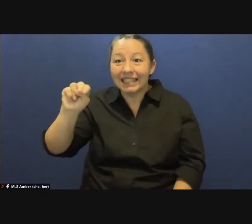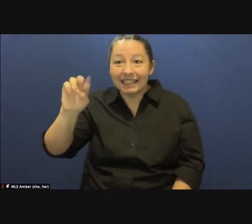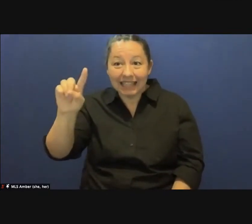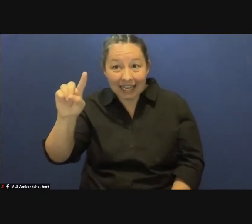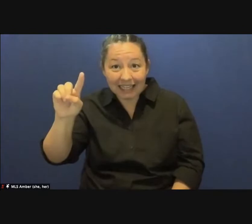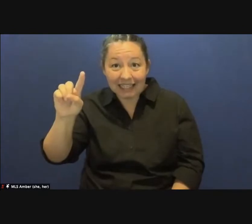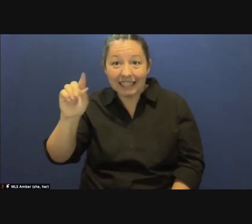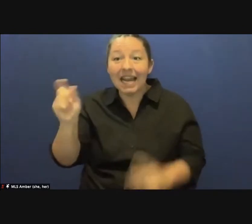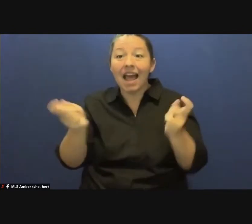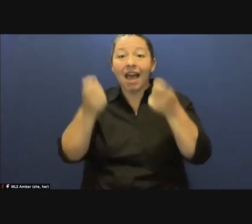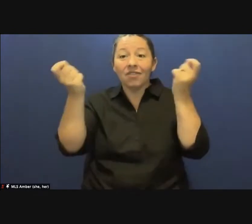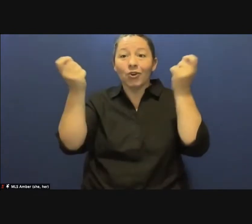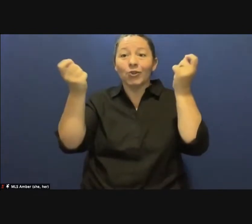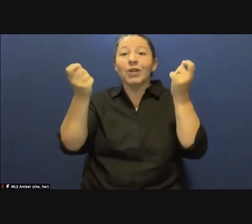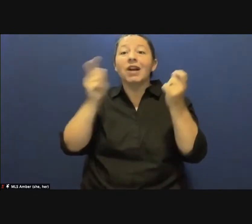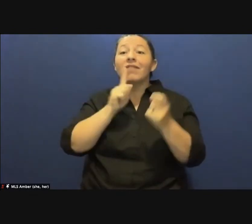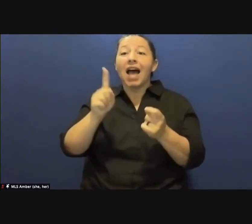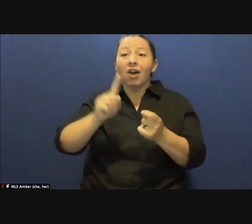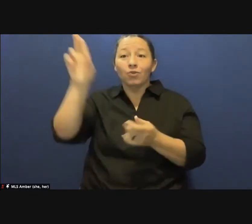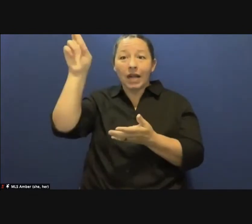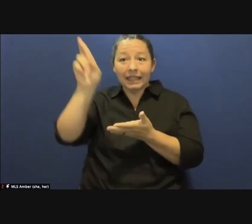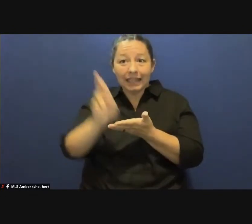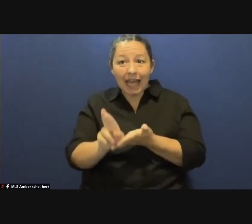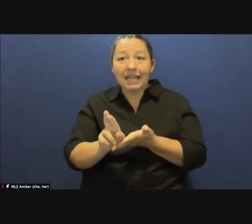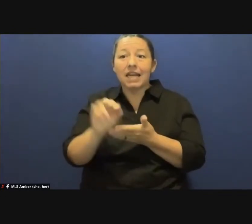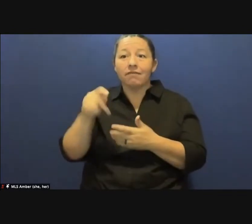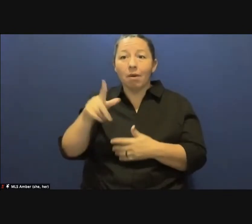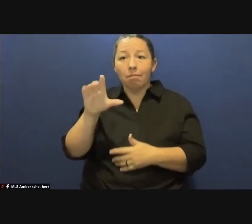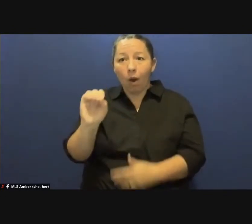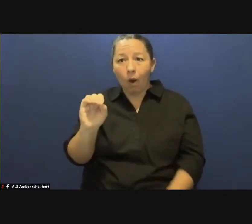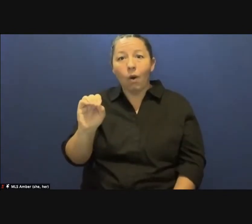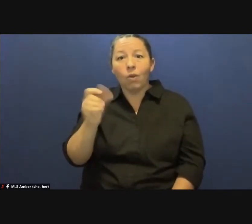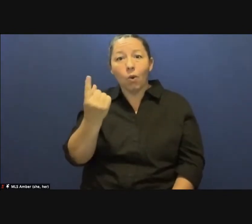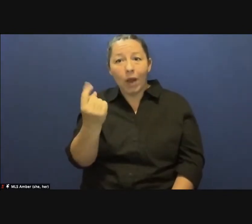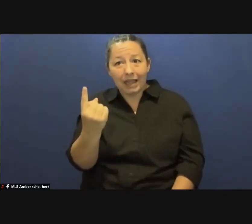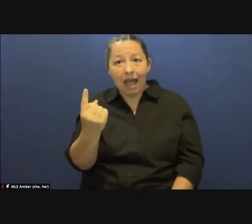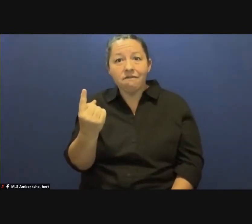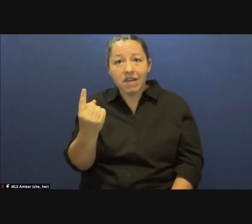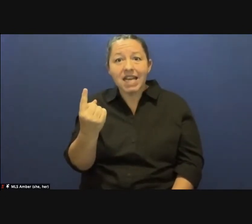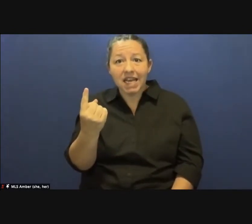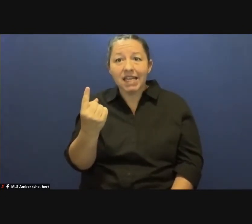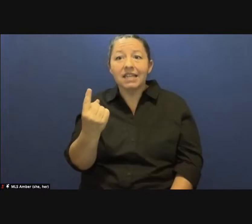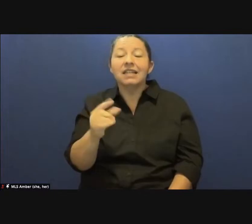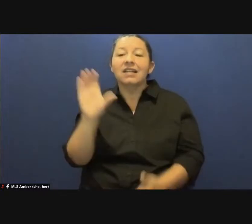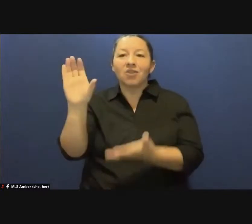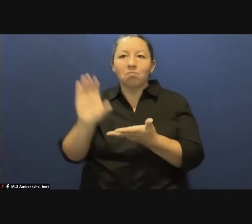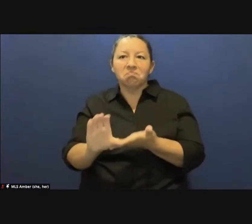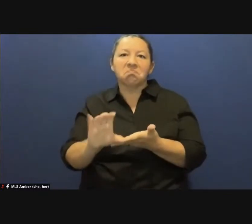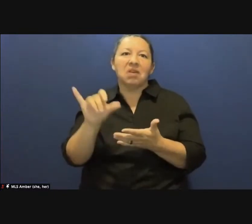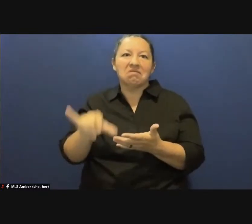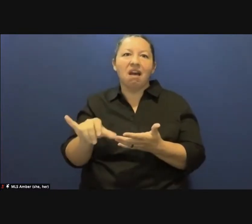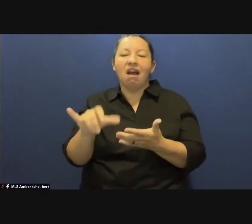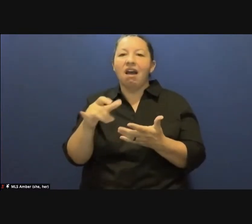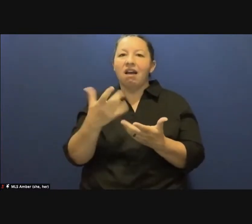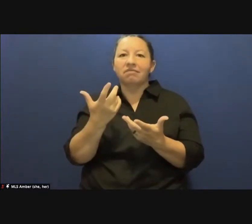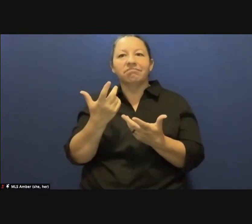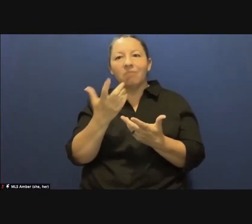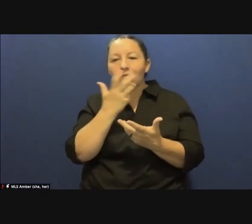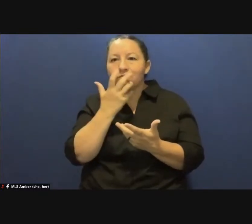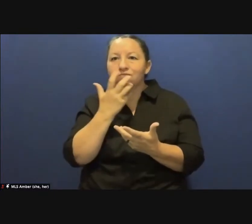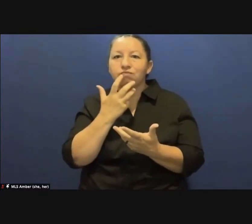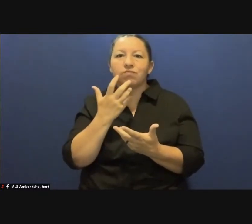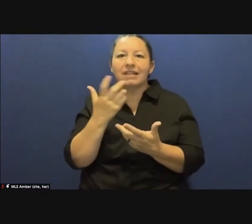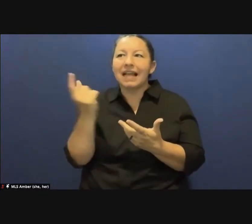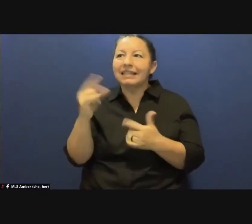of the landing of Apollo 11 as well, something that has touched all of our lives, whether we were